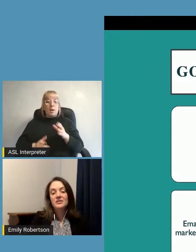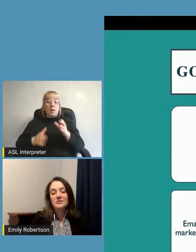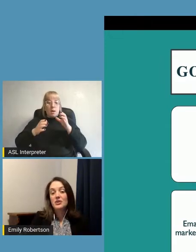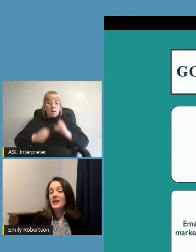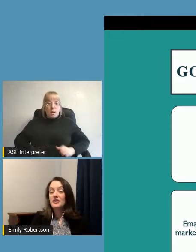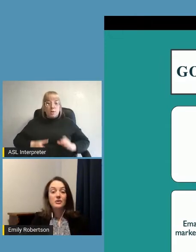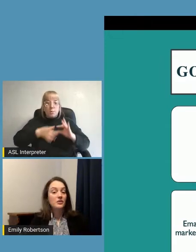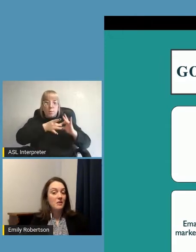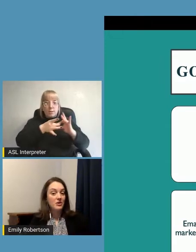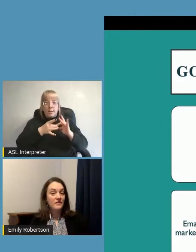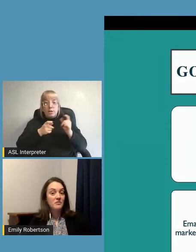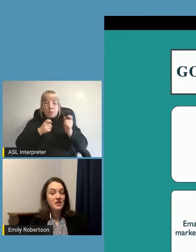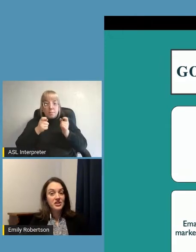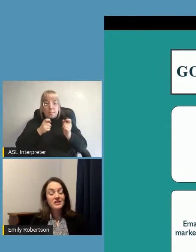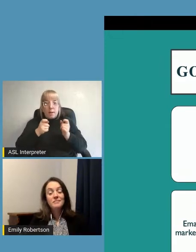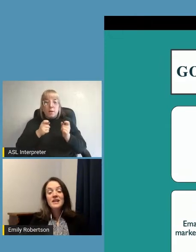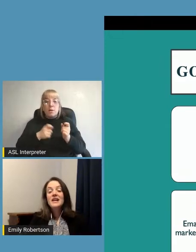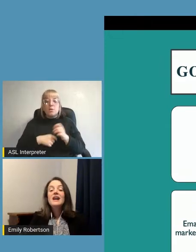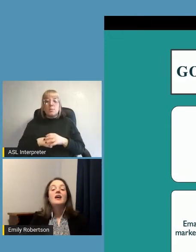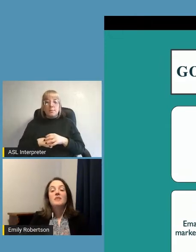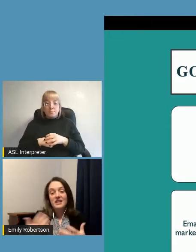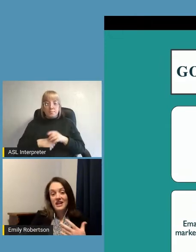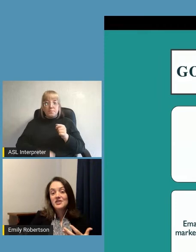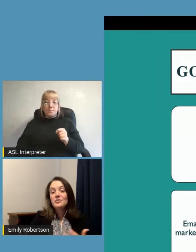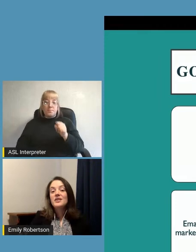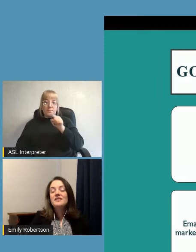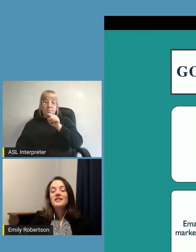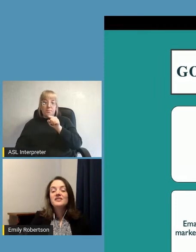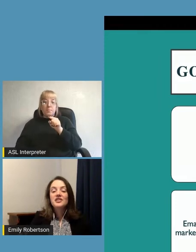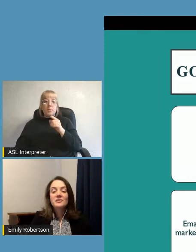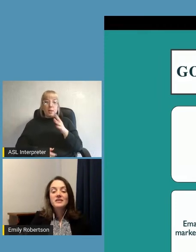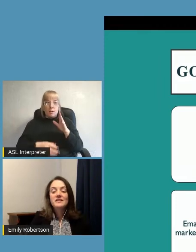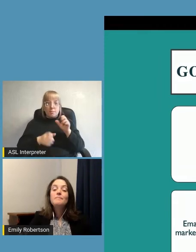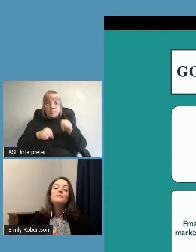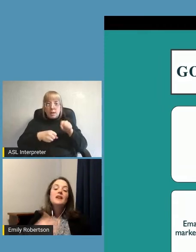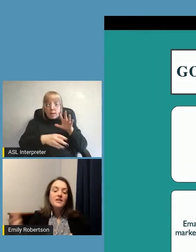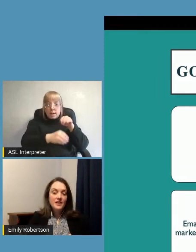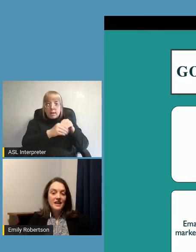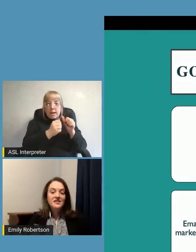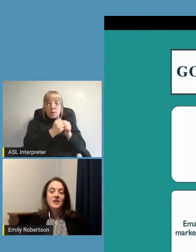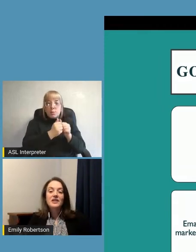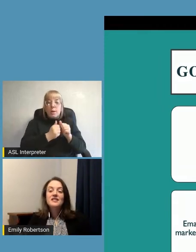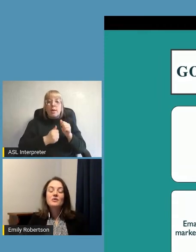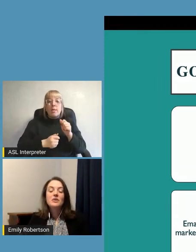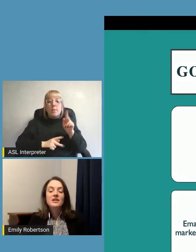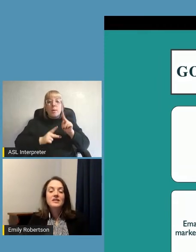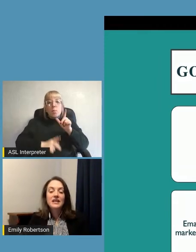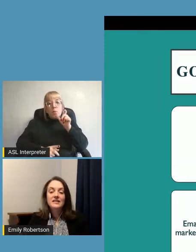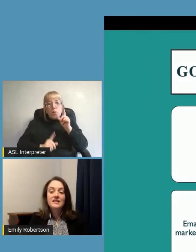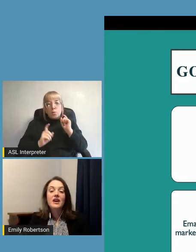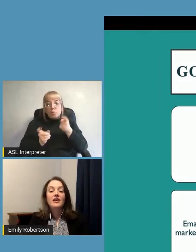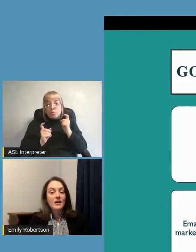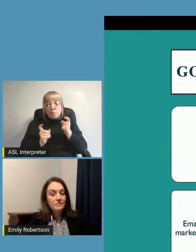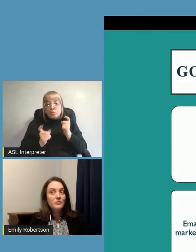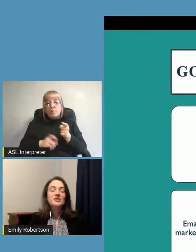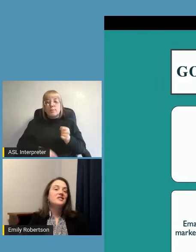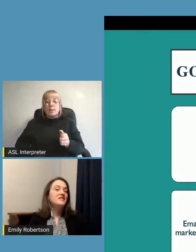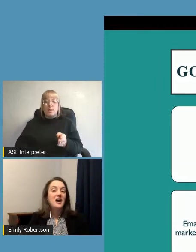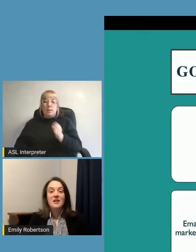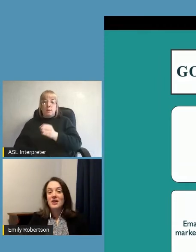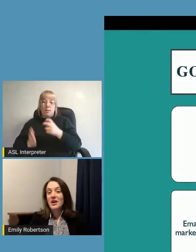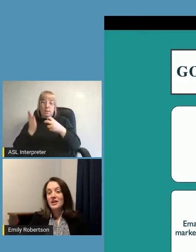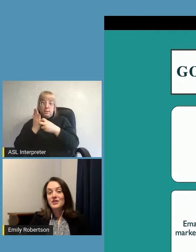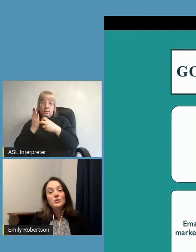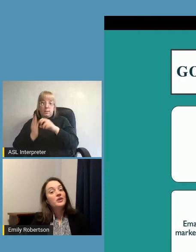museum to track donor and member information and engage with these constituents. The next on the list would be the Ticket CRM, which